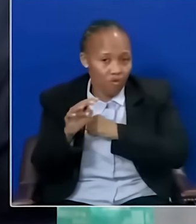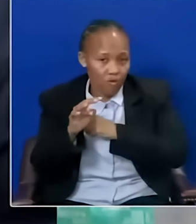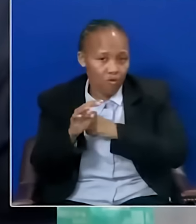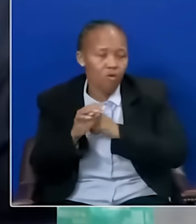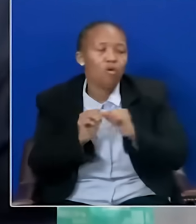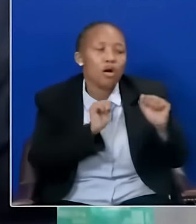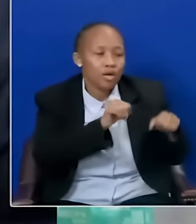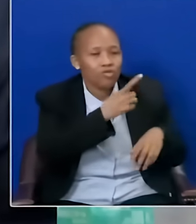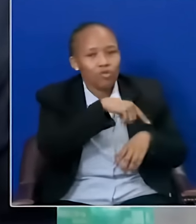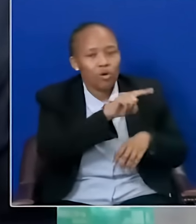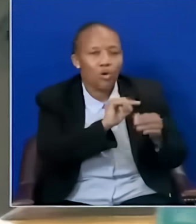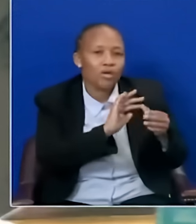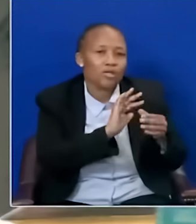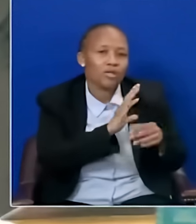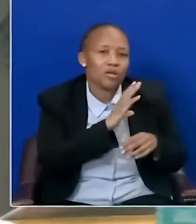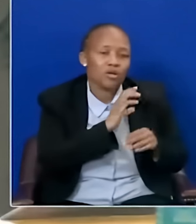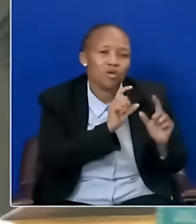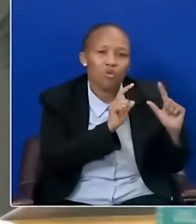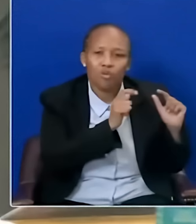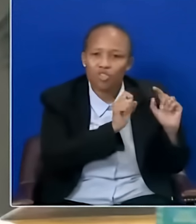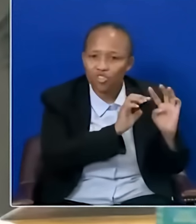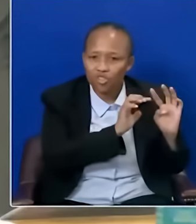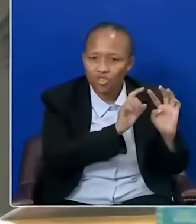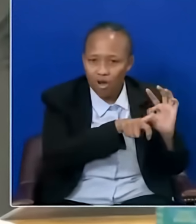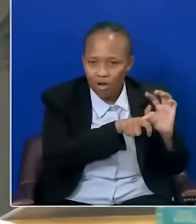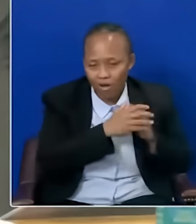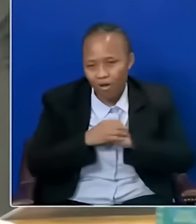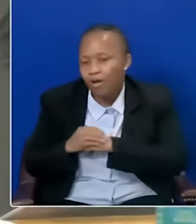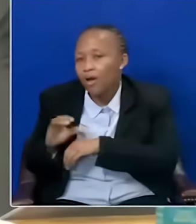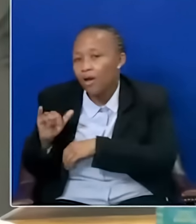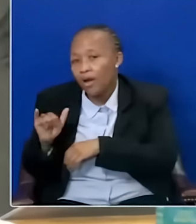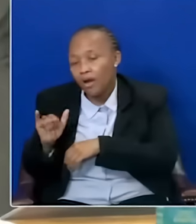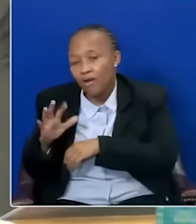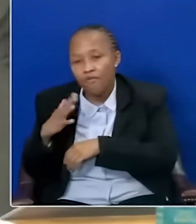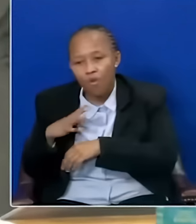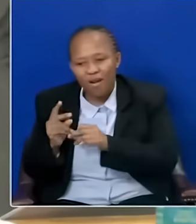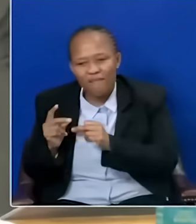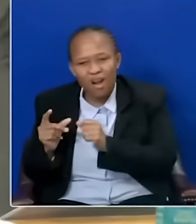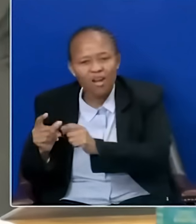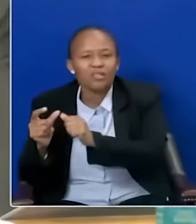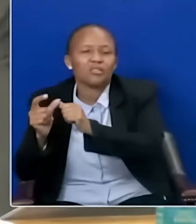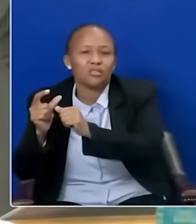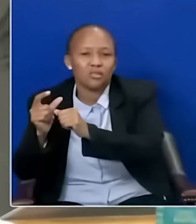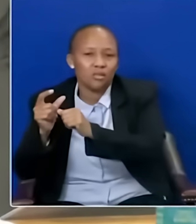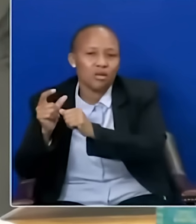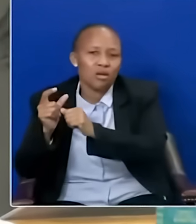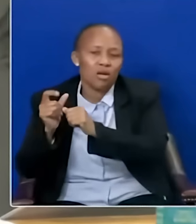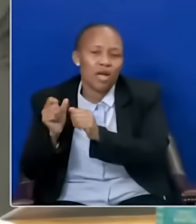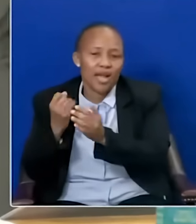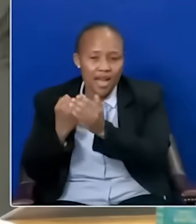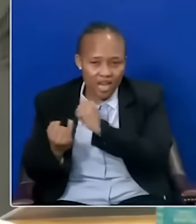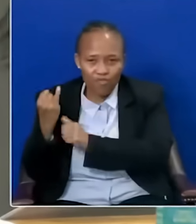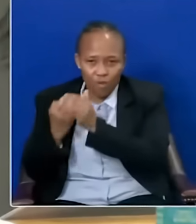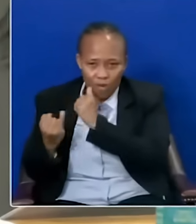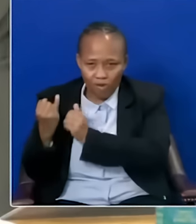And is there any way of, if you want to fast track an individual file, is there a way of getting